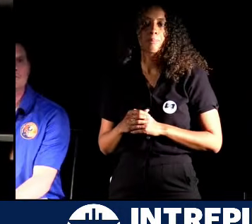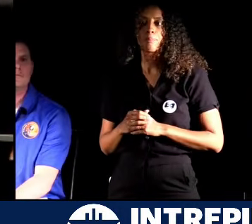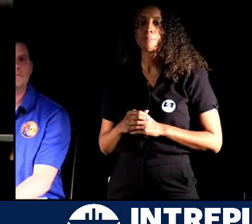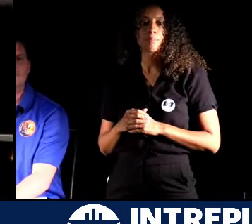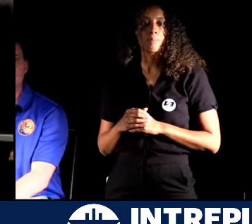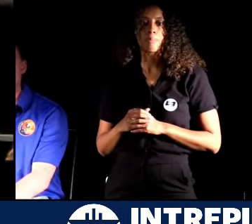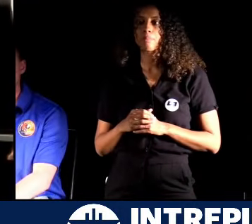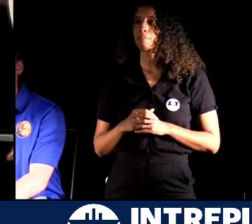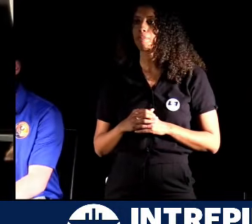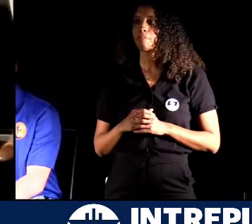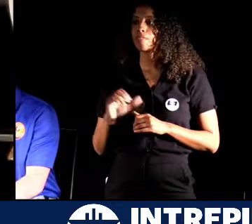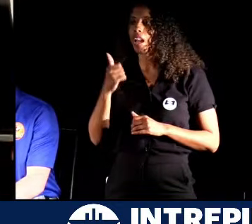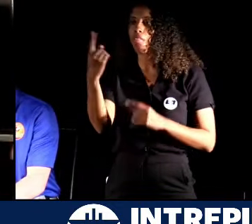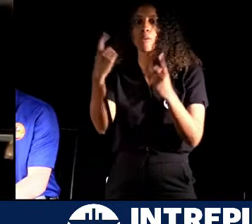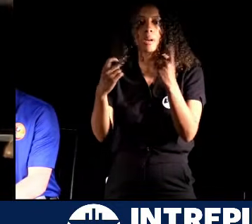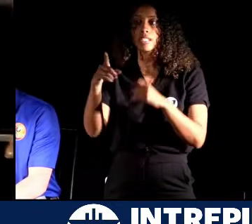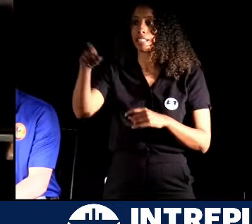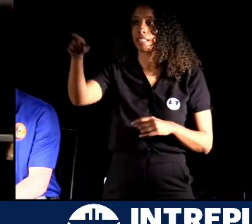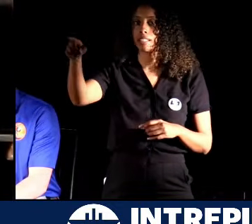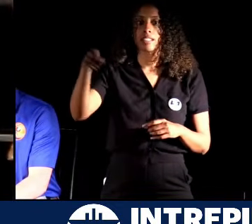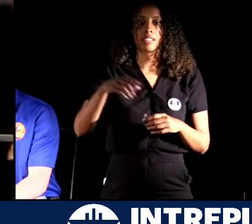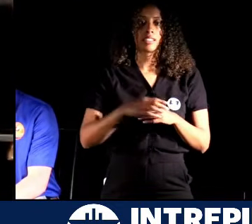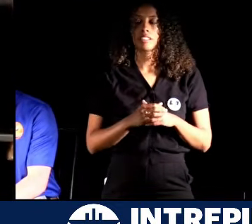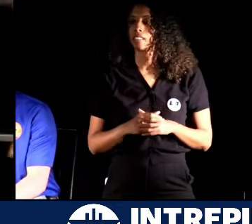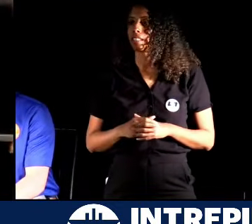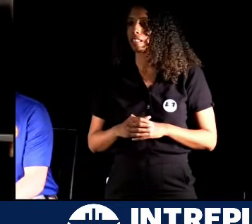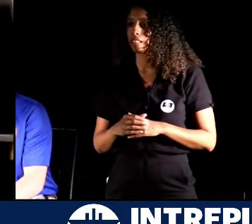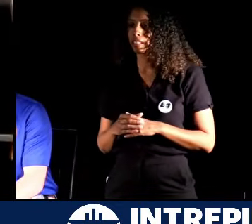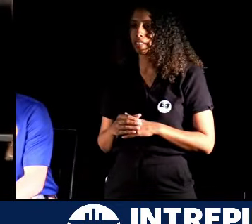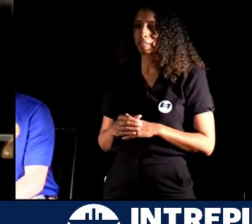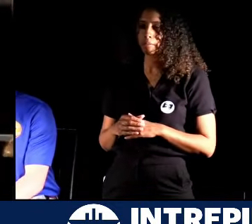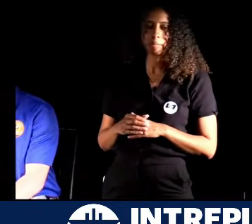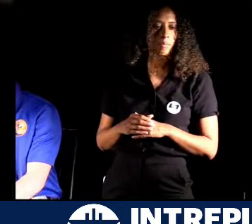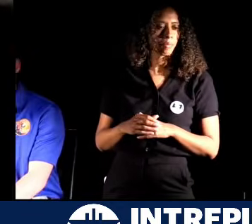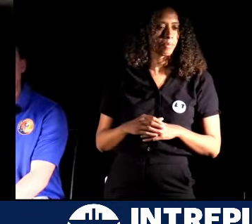Mm-hmm. Okay, any other questions? Oh, yep, over here. A couple more.